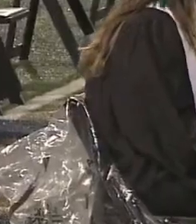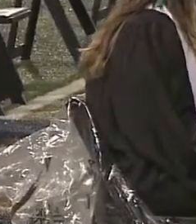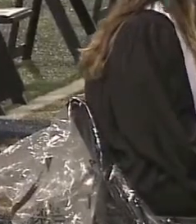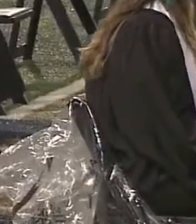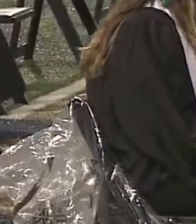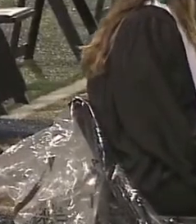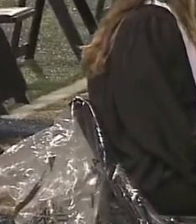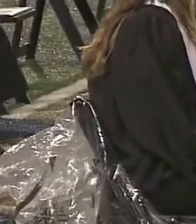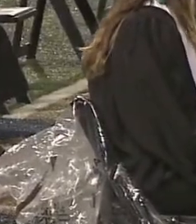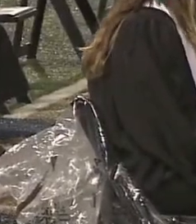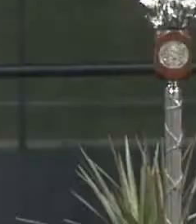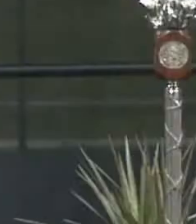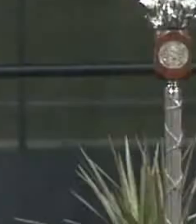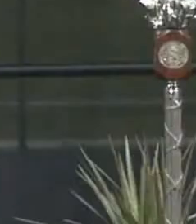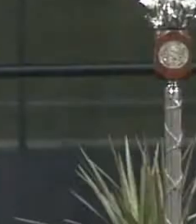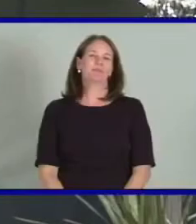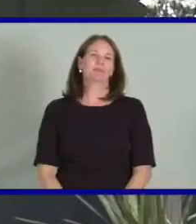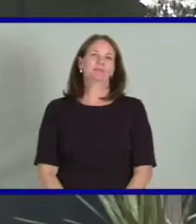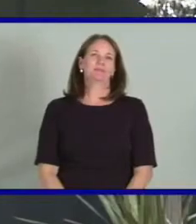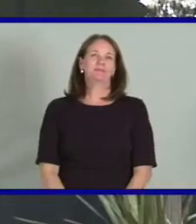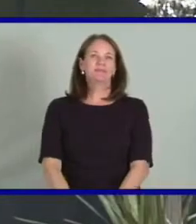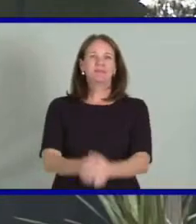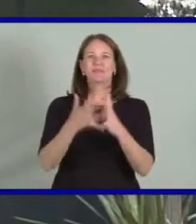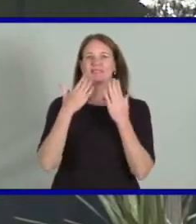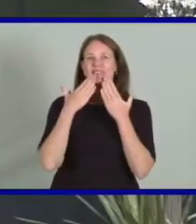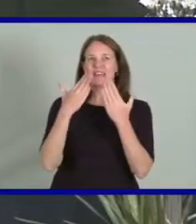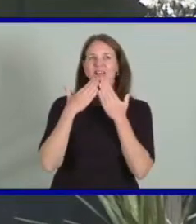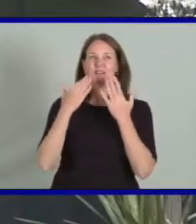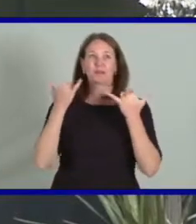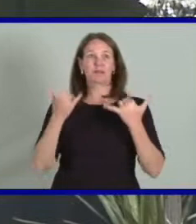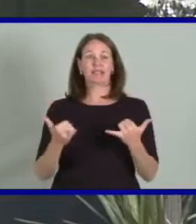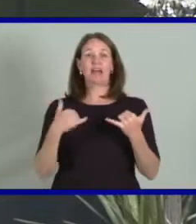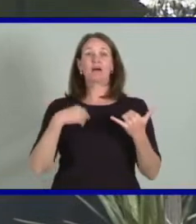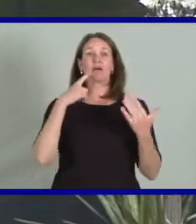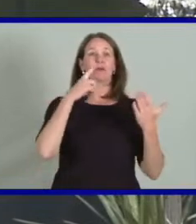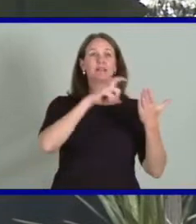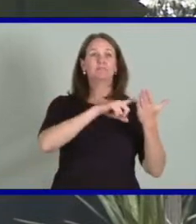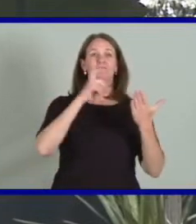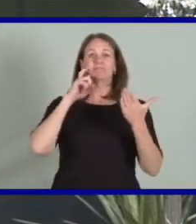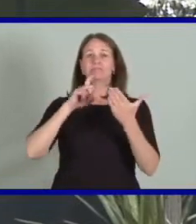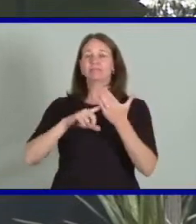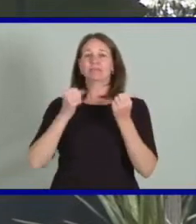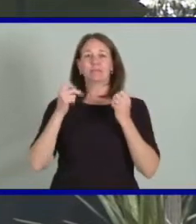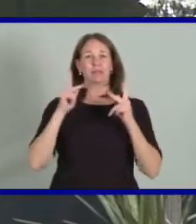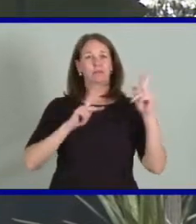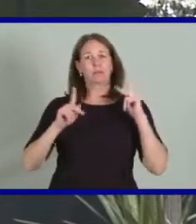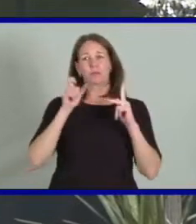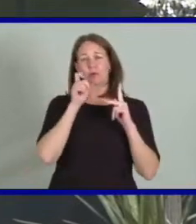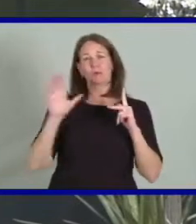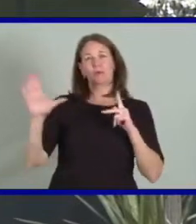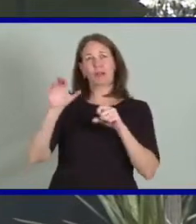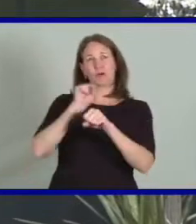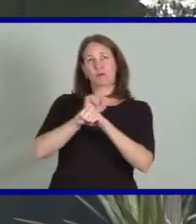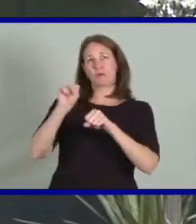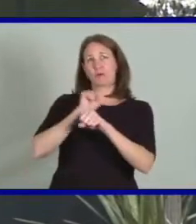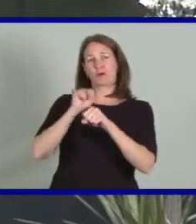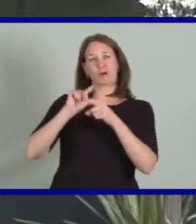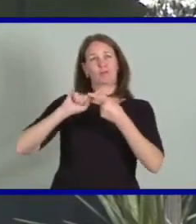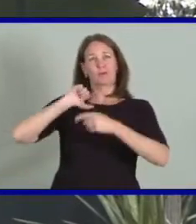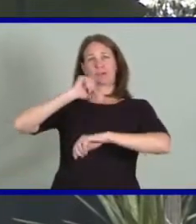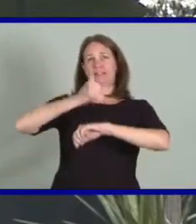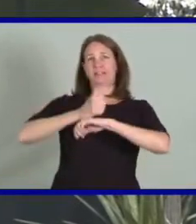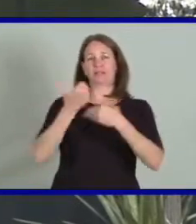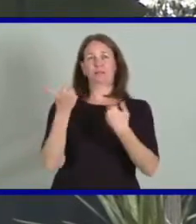Thank you, Willie. Now, I'll take a moment to acknowledge the many individuals whose good work made this ceremony possible. First of